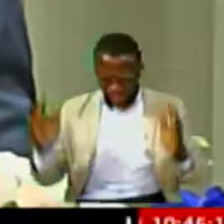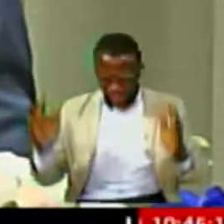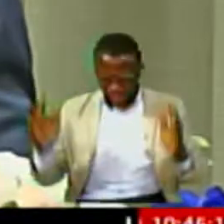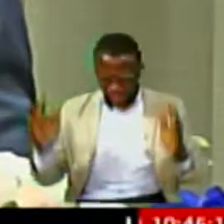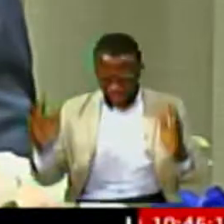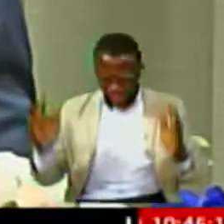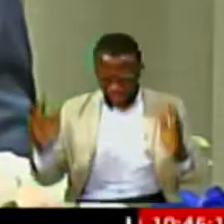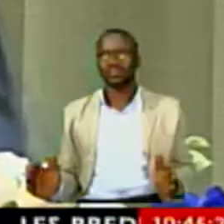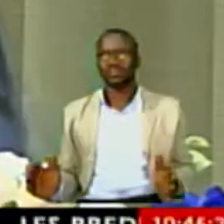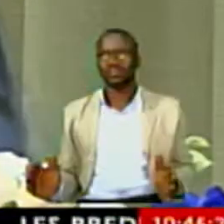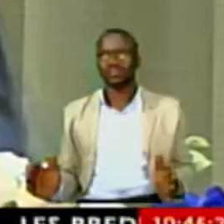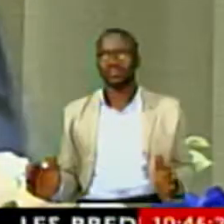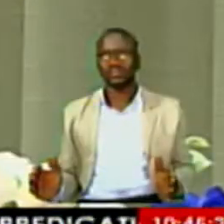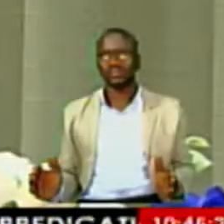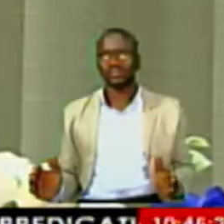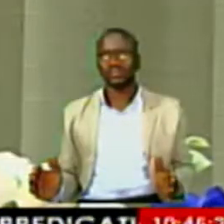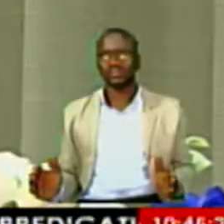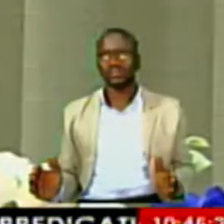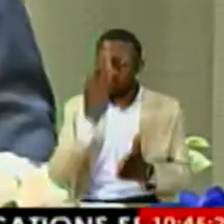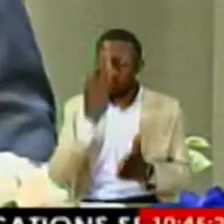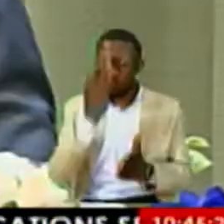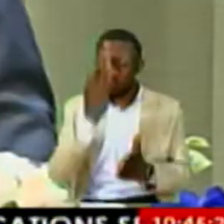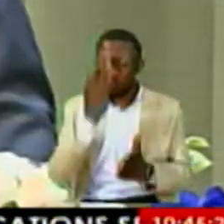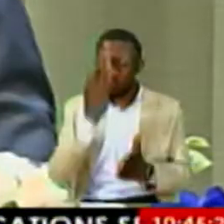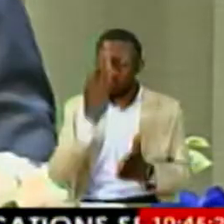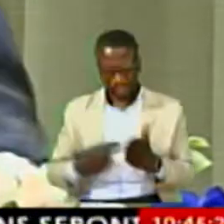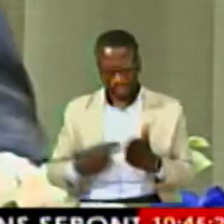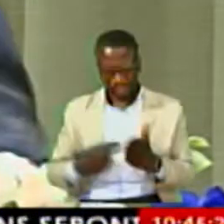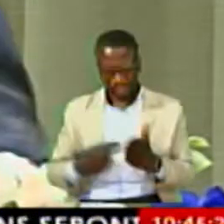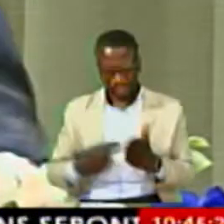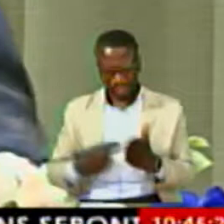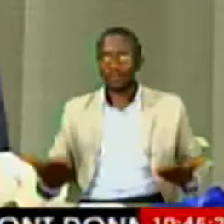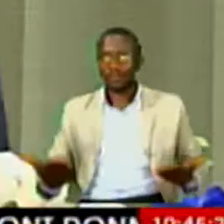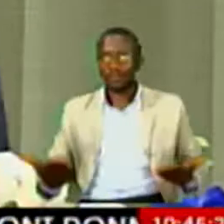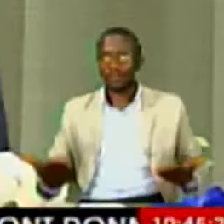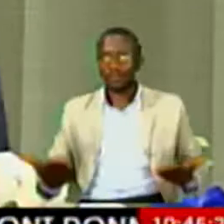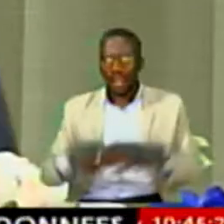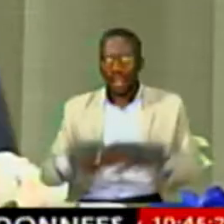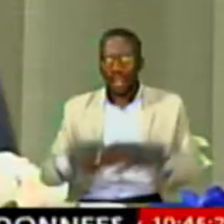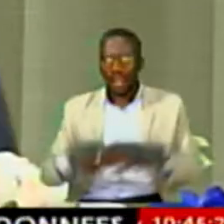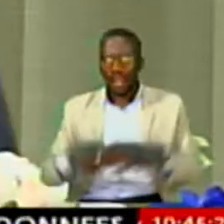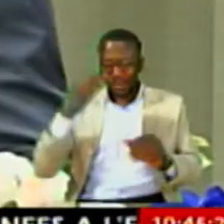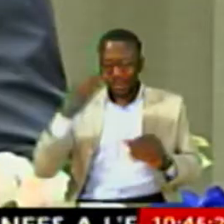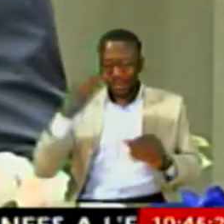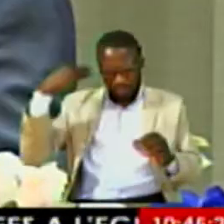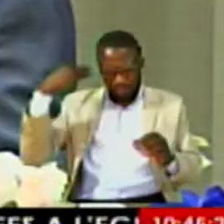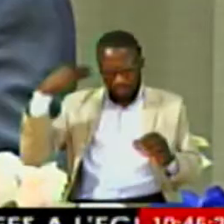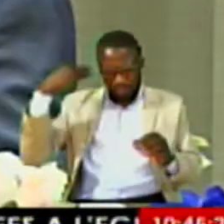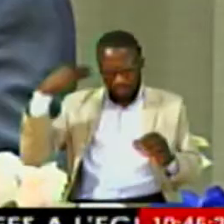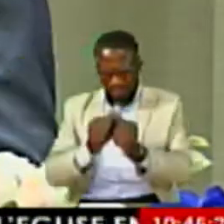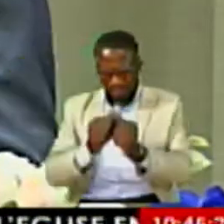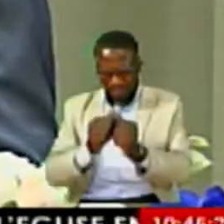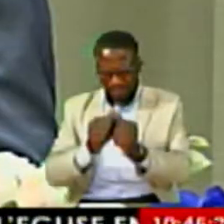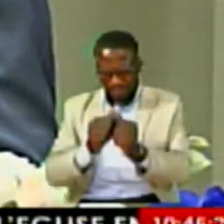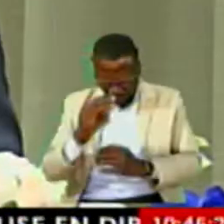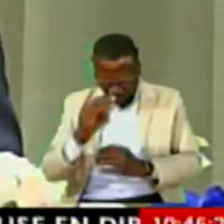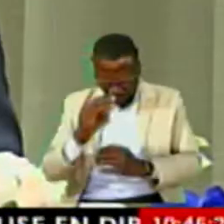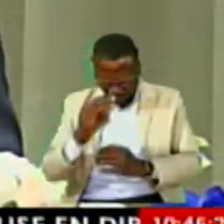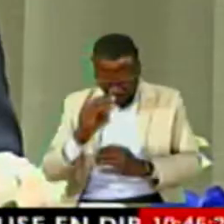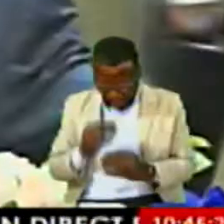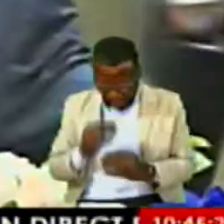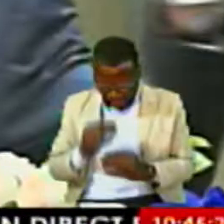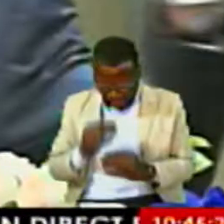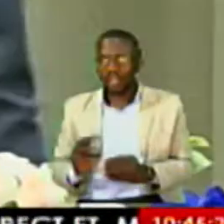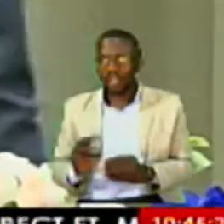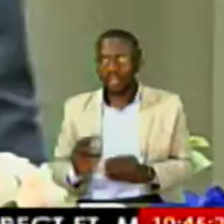voyageurs. We are travelers. C'est pourquoi on nous dit ici. Wherefore here they said to nous us. Nous ne devons pas ressembler au monde. We should not look like the world. Que Dieu bénisse